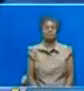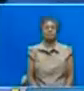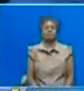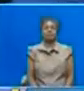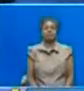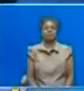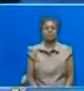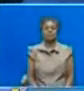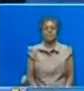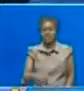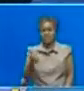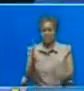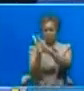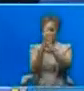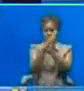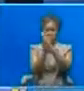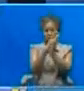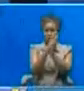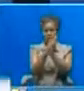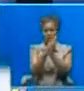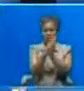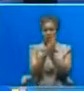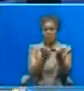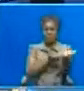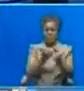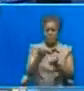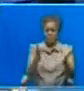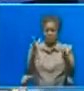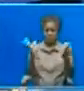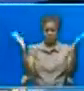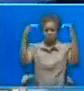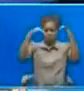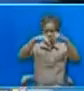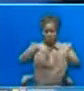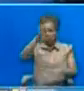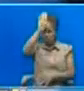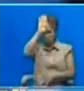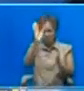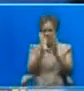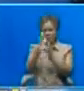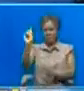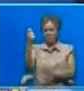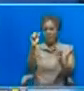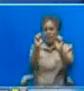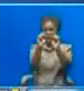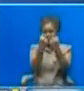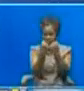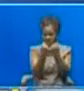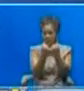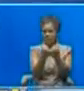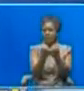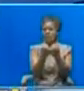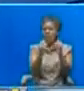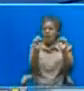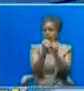And to another story where the trade summit organized by Kenya and Dubai is actually happening, and it is scheduled